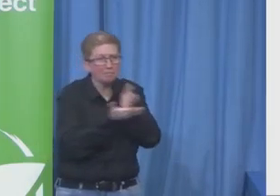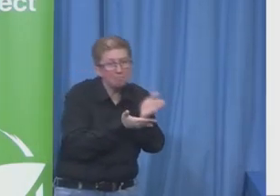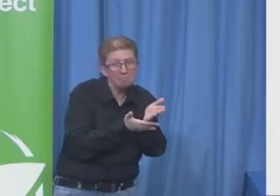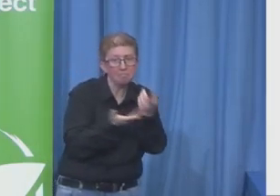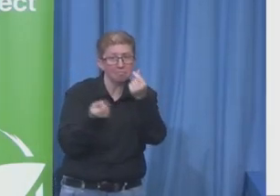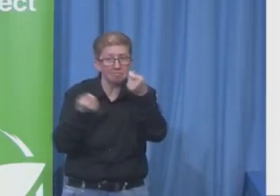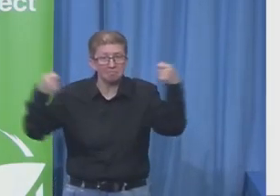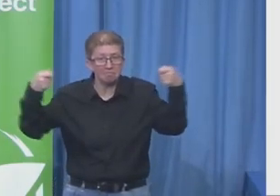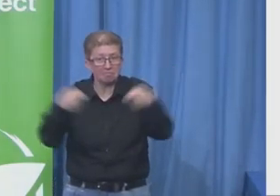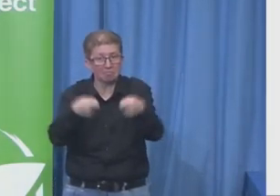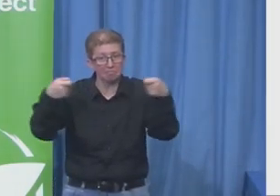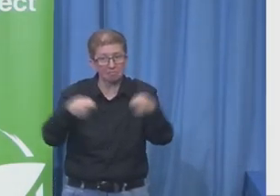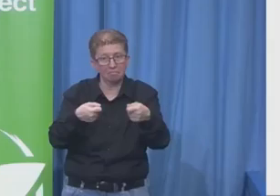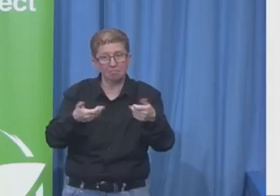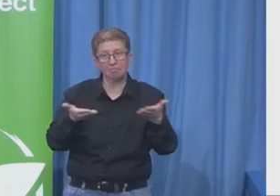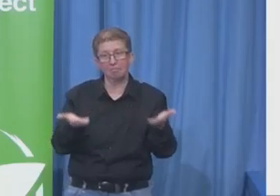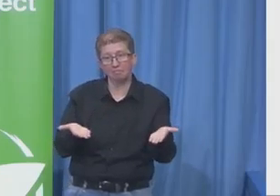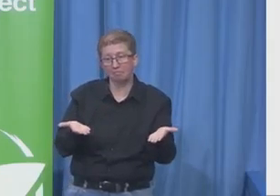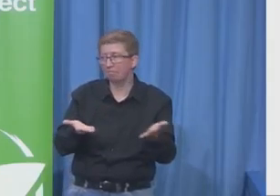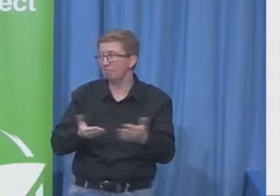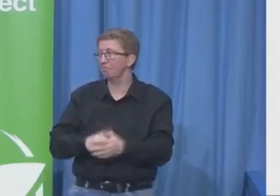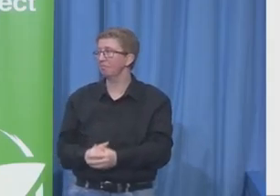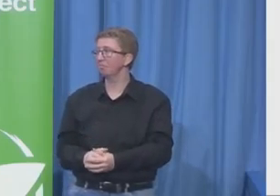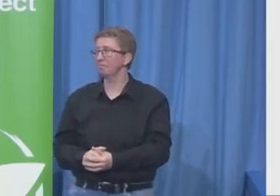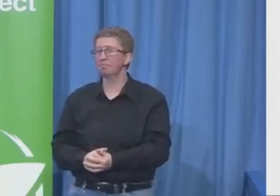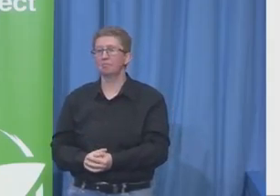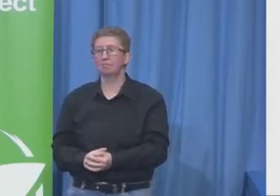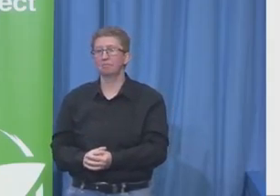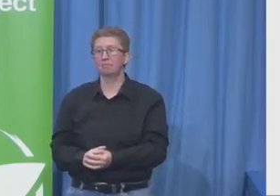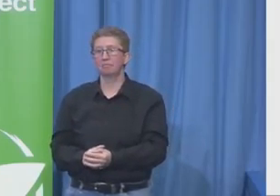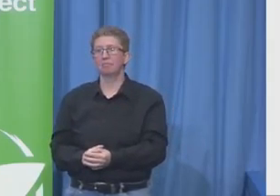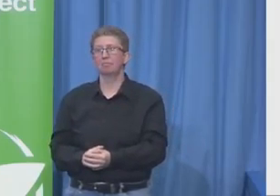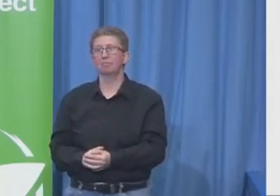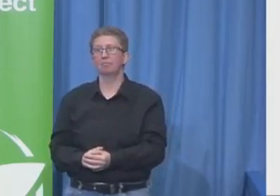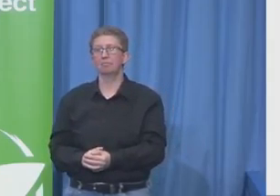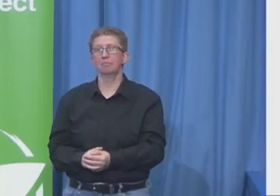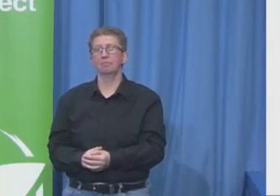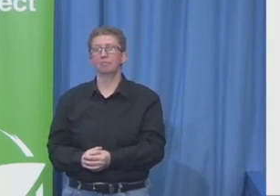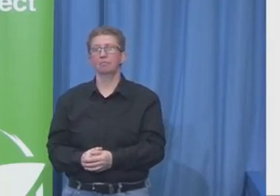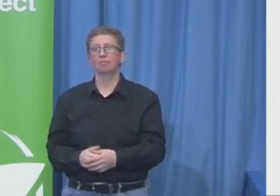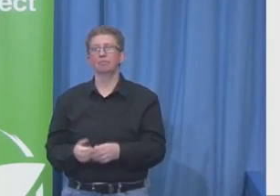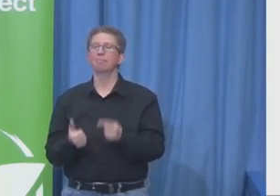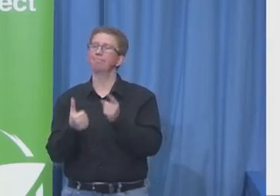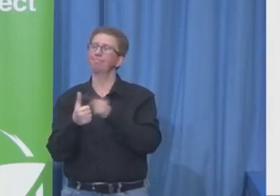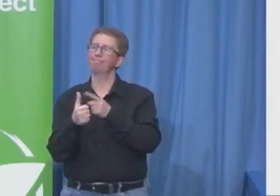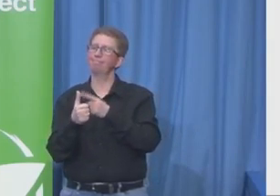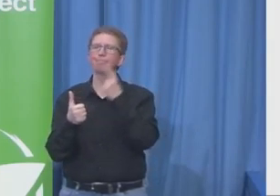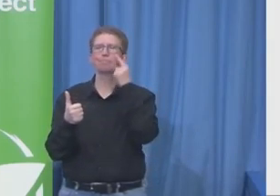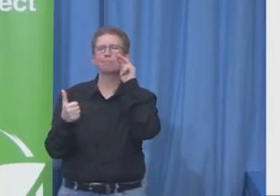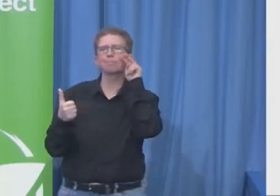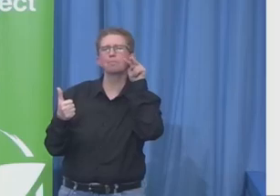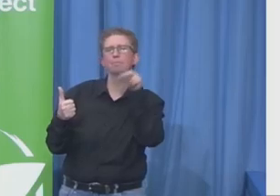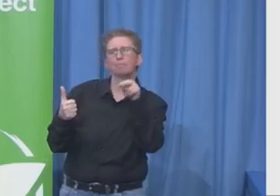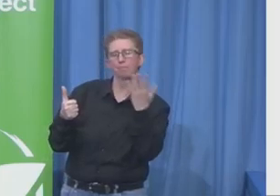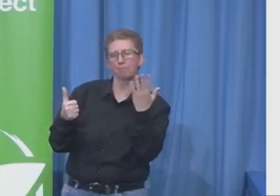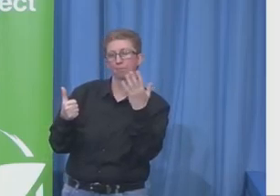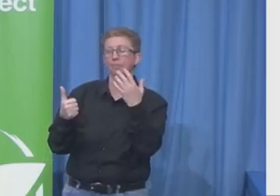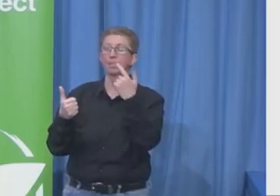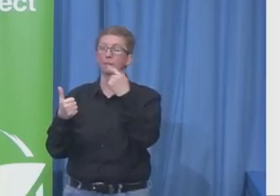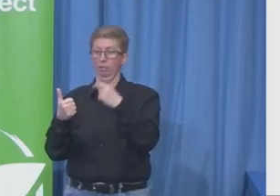to have two, if you don't mind. So the one is to look at internally. Internally, we're looking at developing